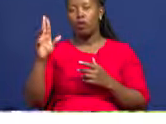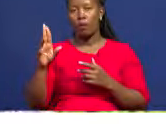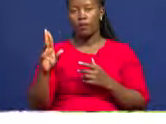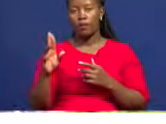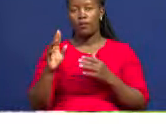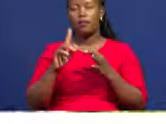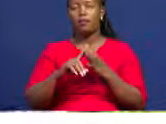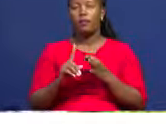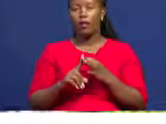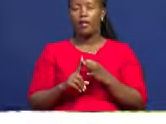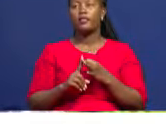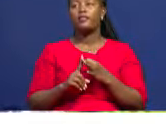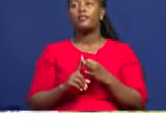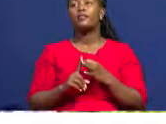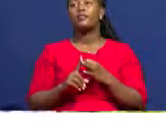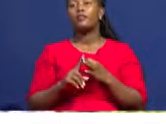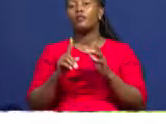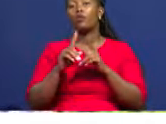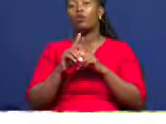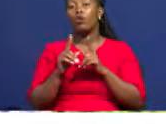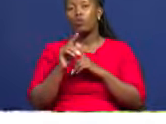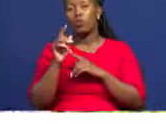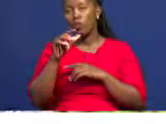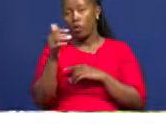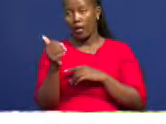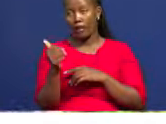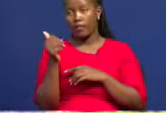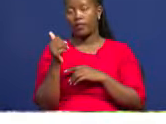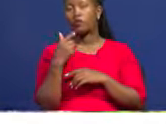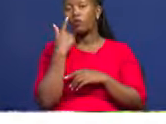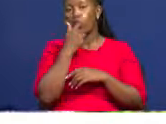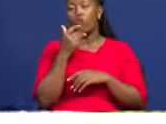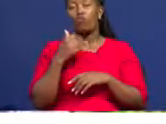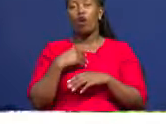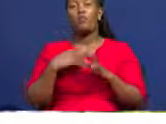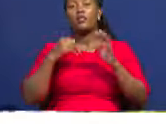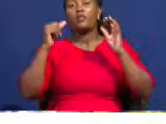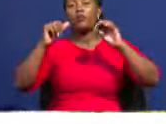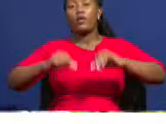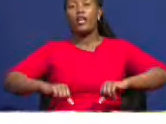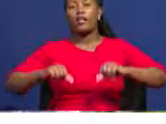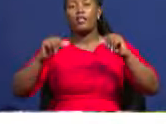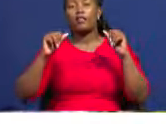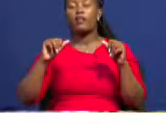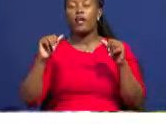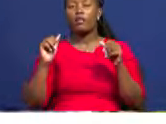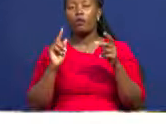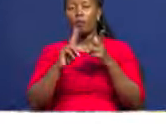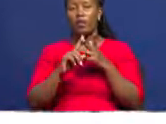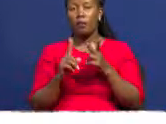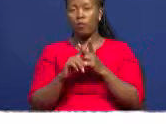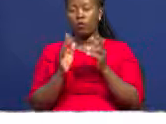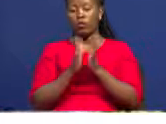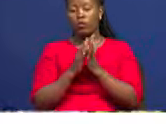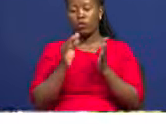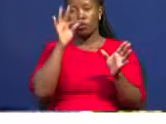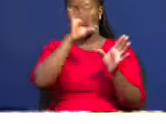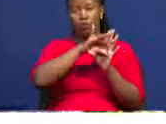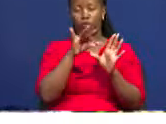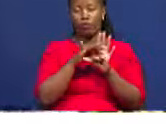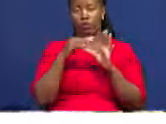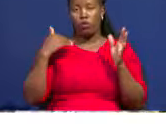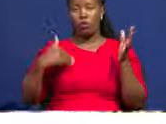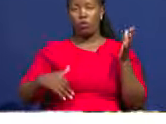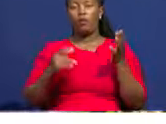our potential. They said, one Ali Amisi Kitaka to be the chairman and Mutungwa Wambua to be Secretary General. Actually, it was